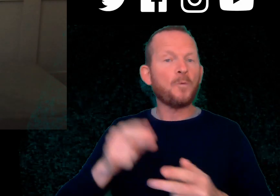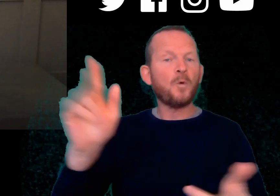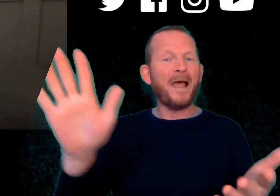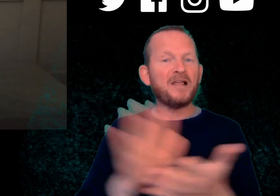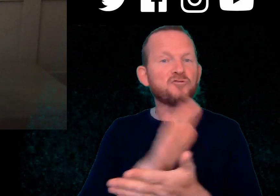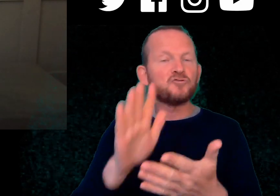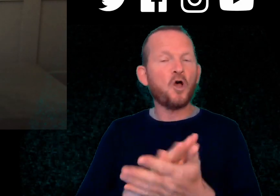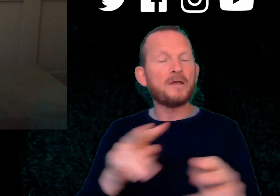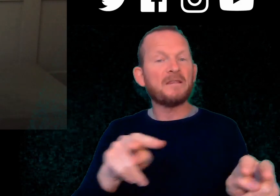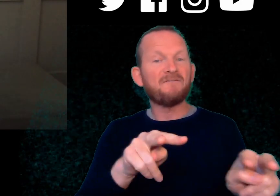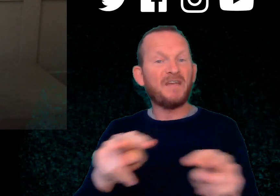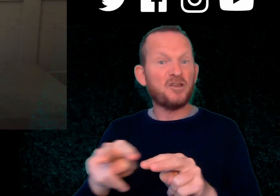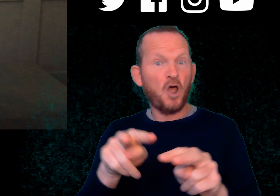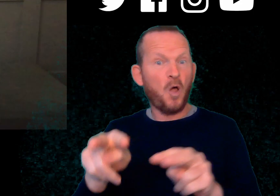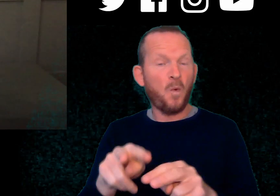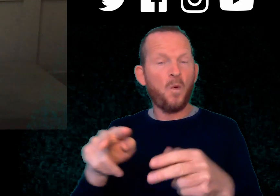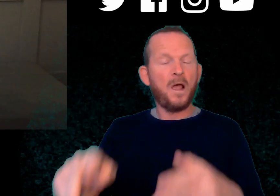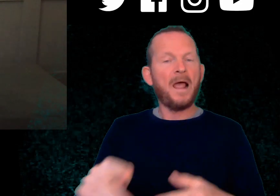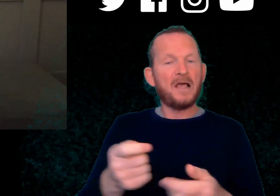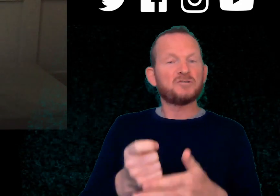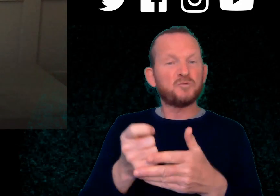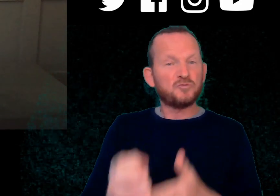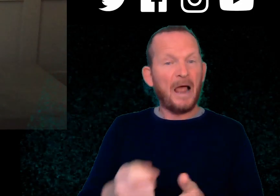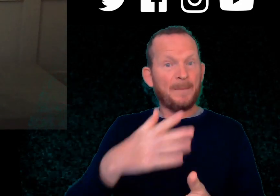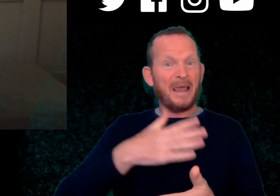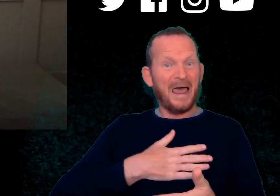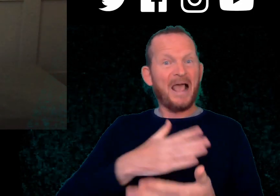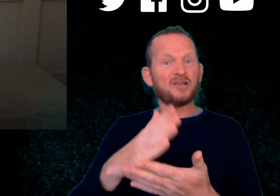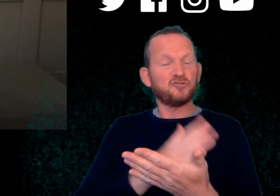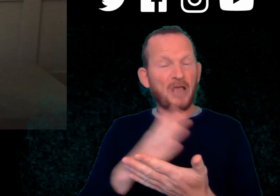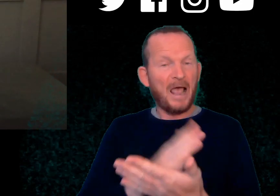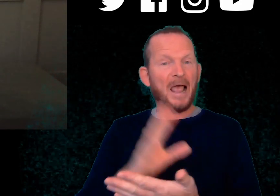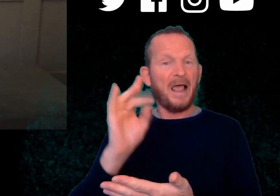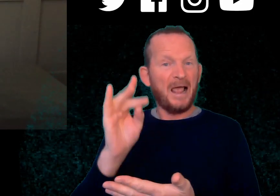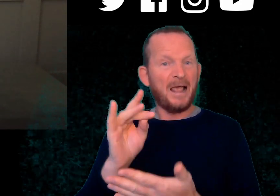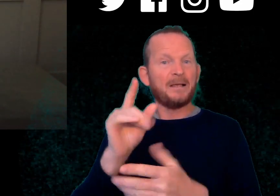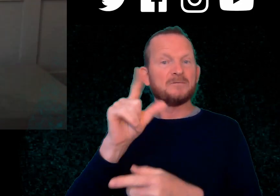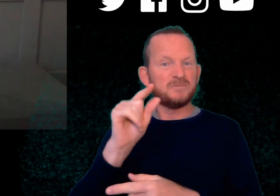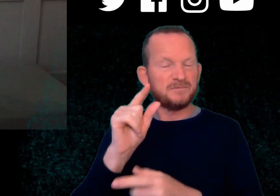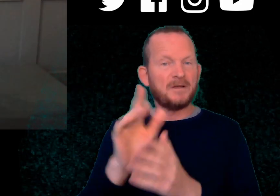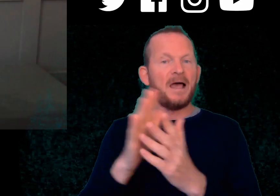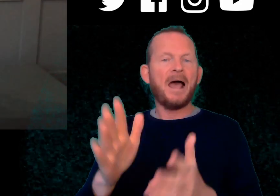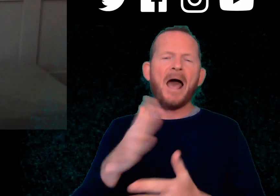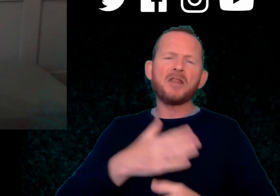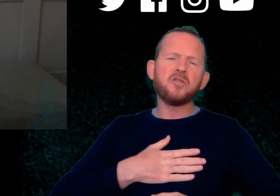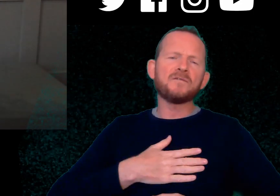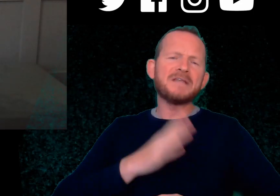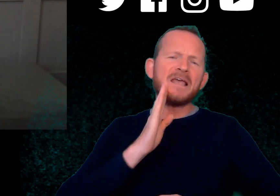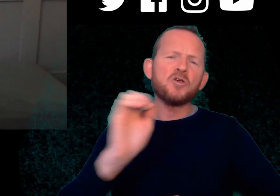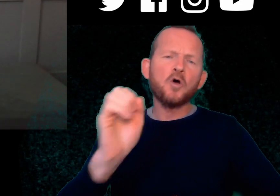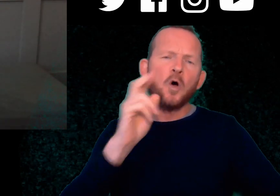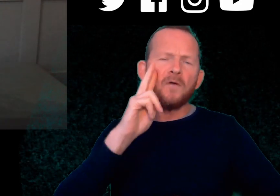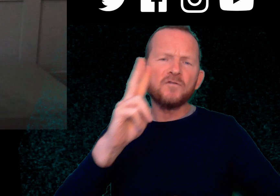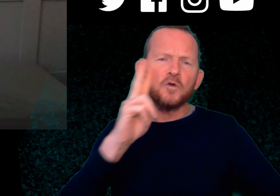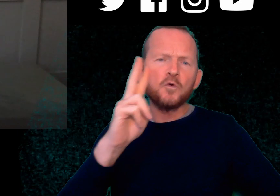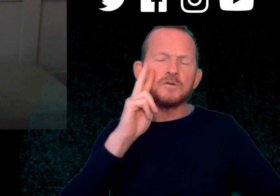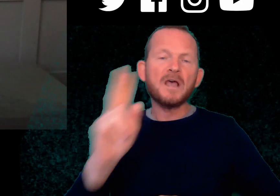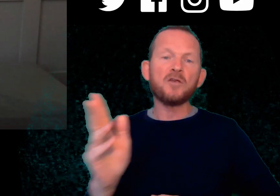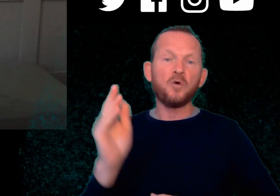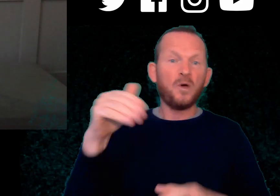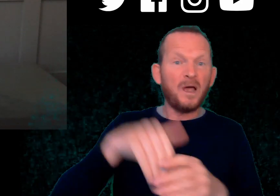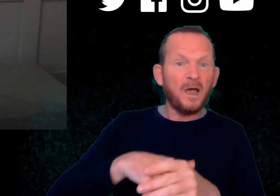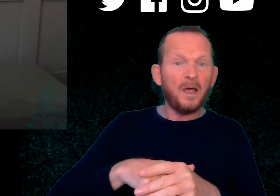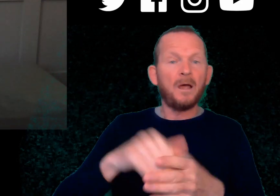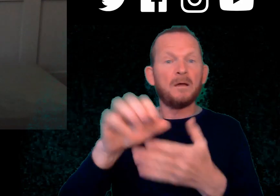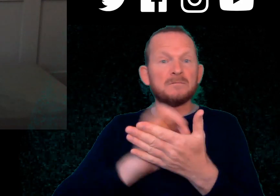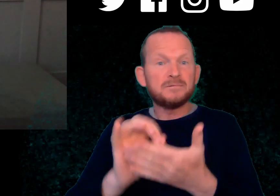enjoyed this video. If so, please do subscribe, follow, like, share and comment below. I'd love to hear about your journey to publication. Are you